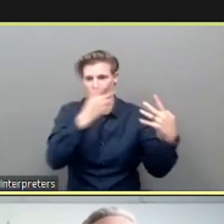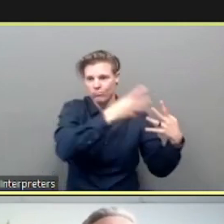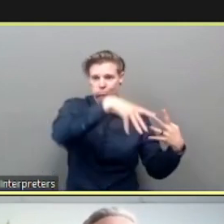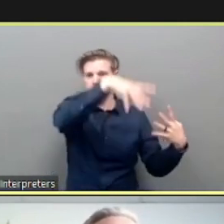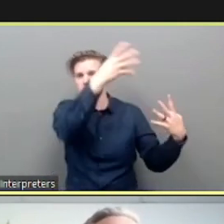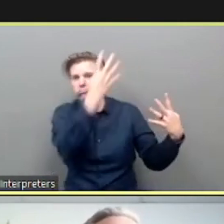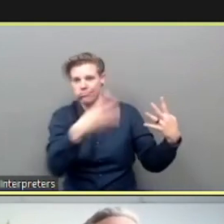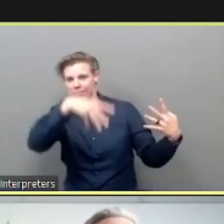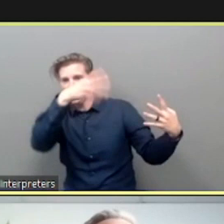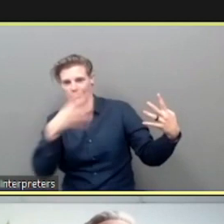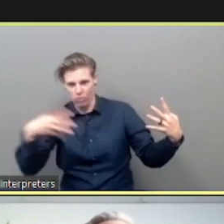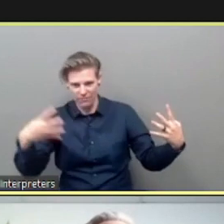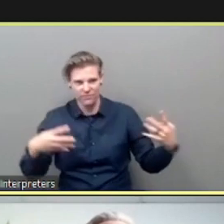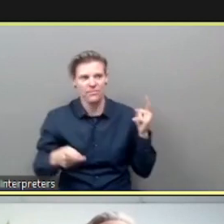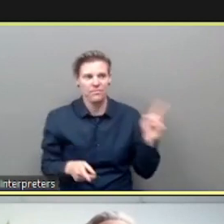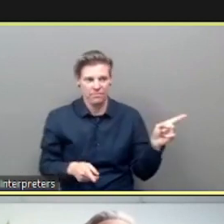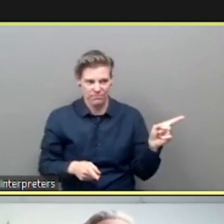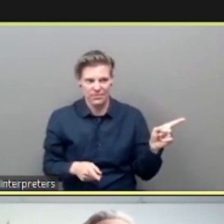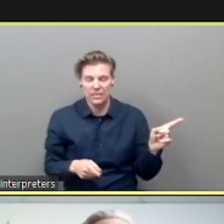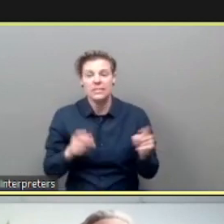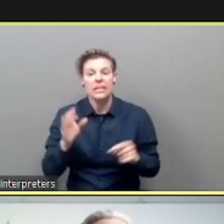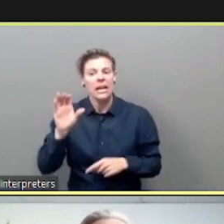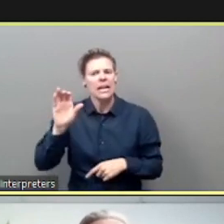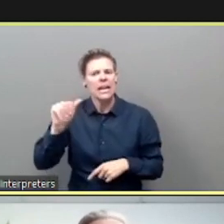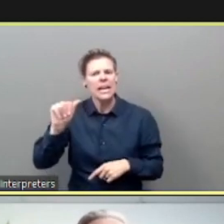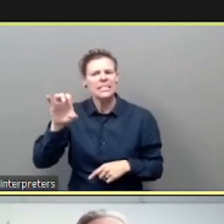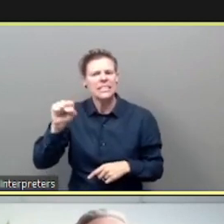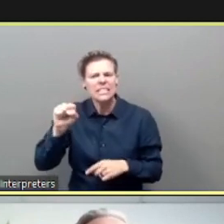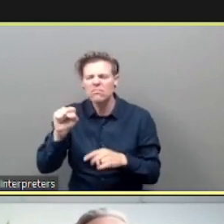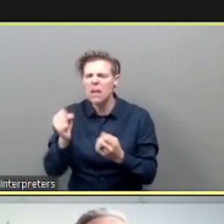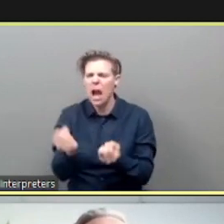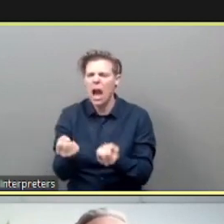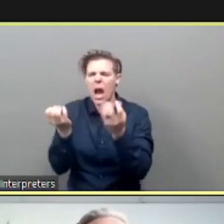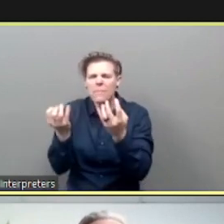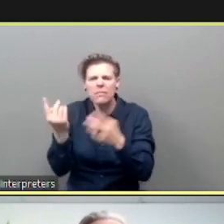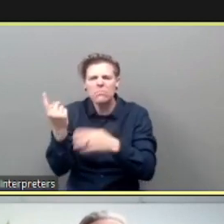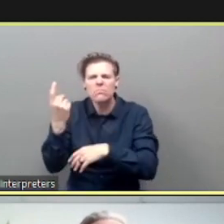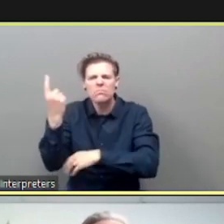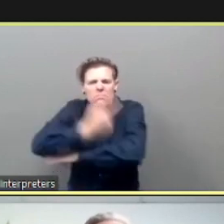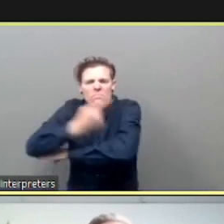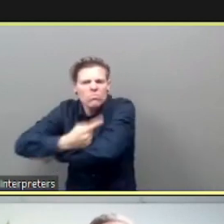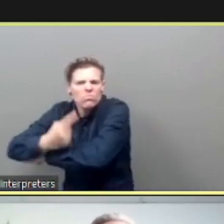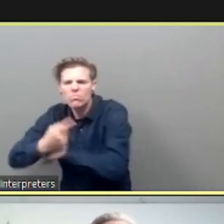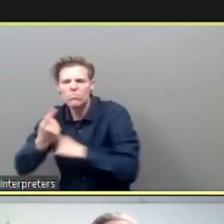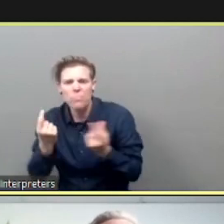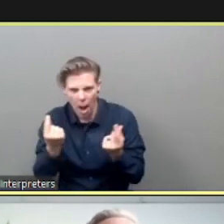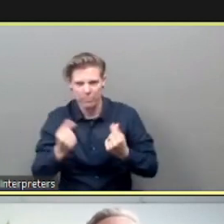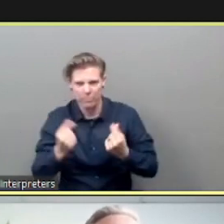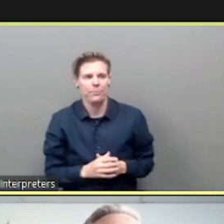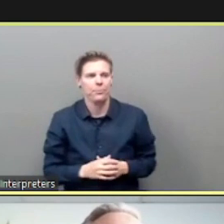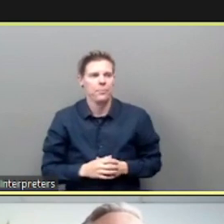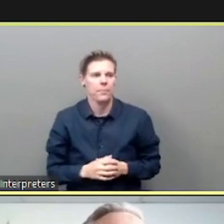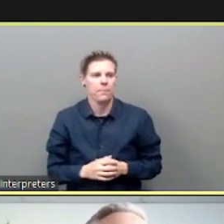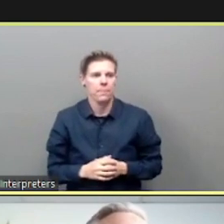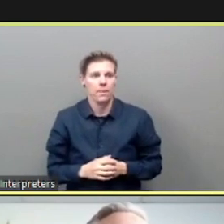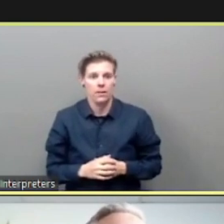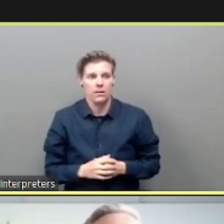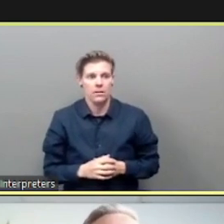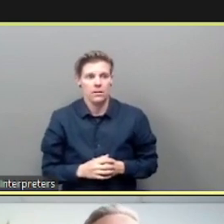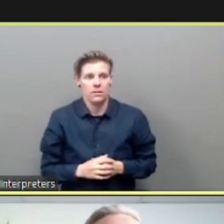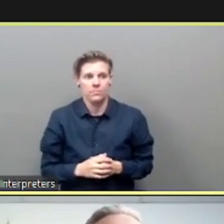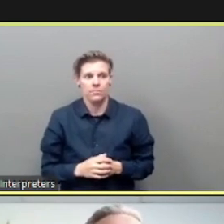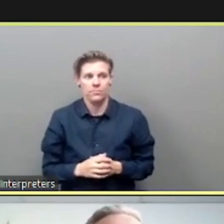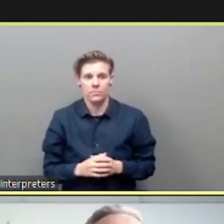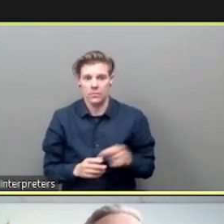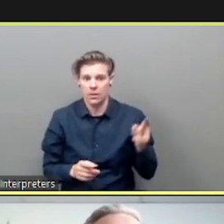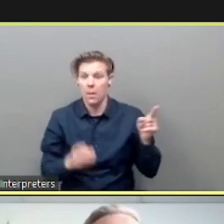number of cases. And you can see by the top is all cases and the bottom 5 lines are